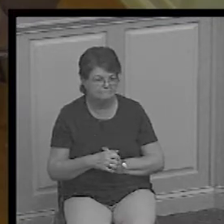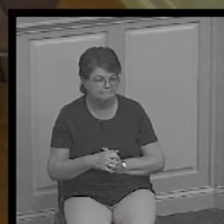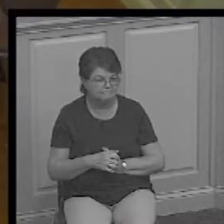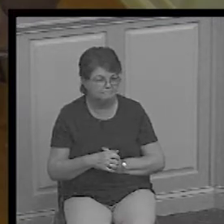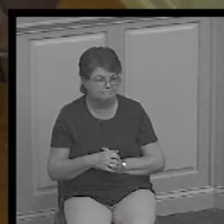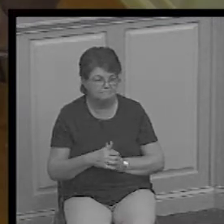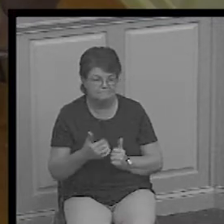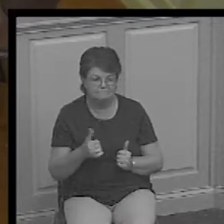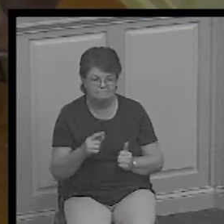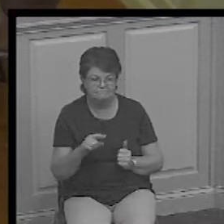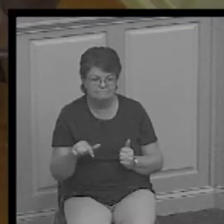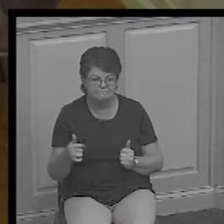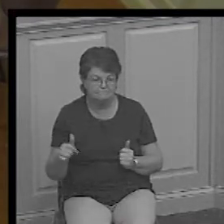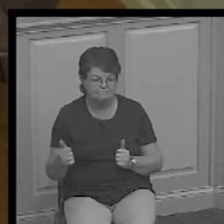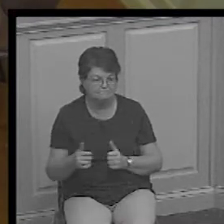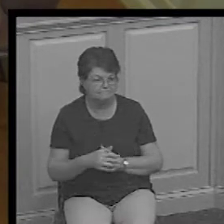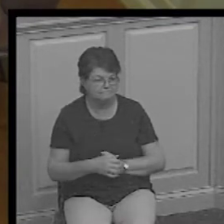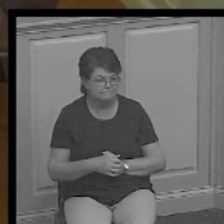Anyone else?